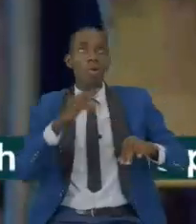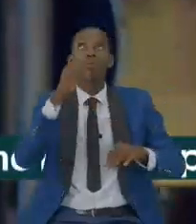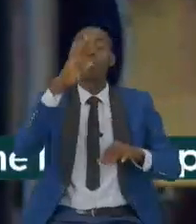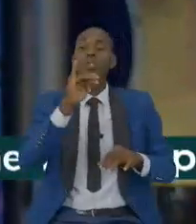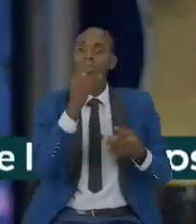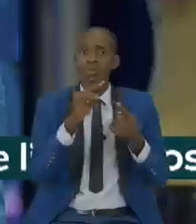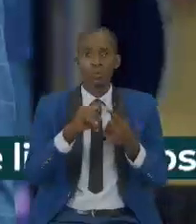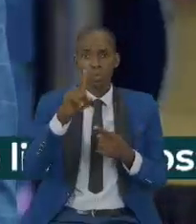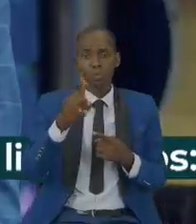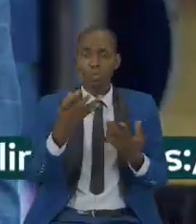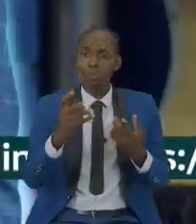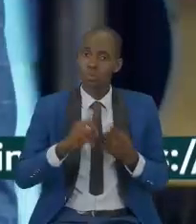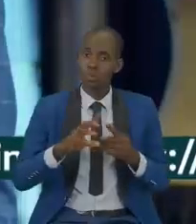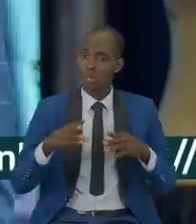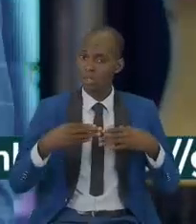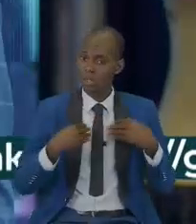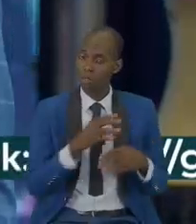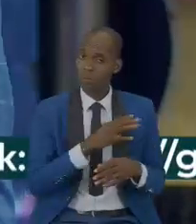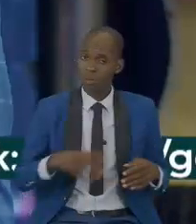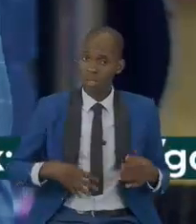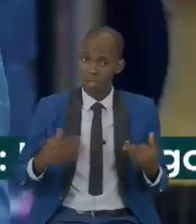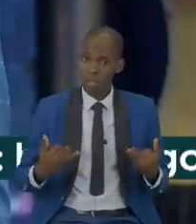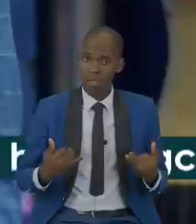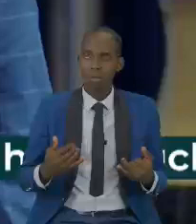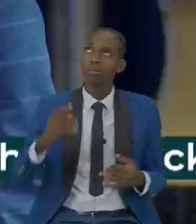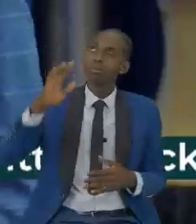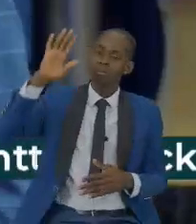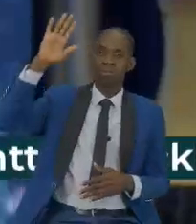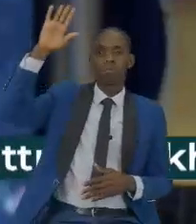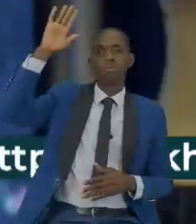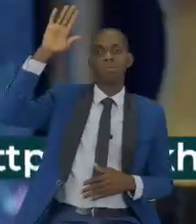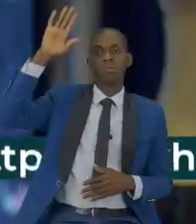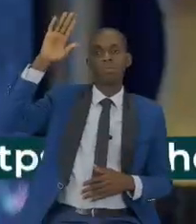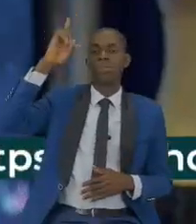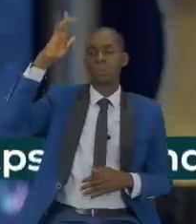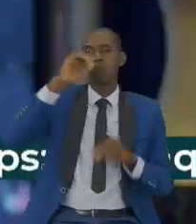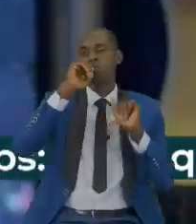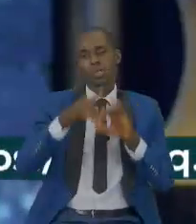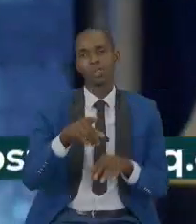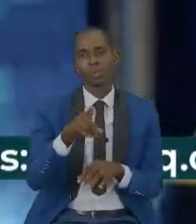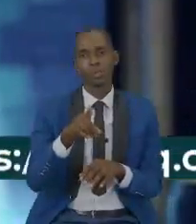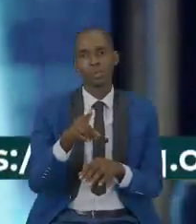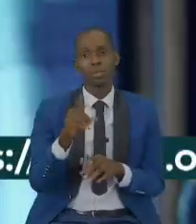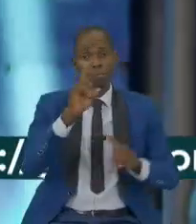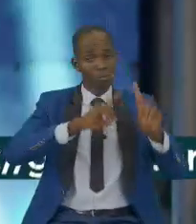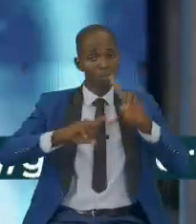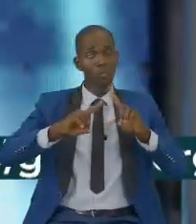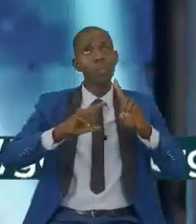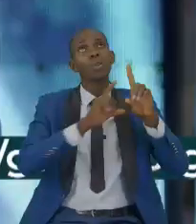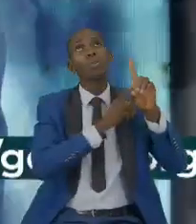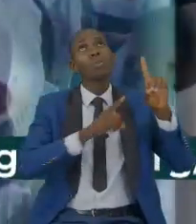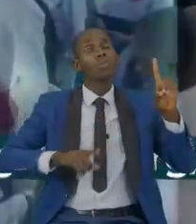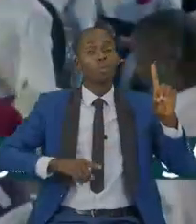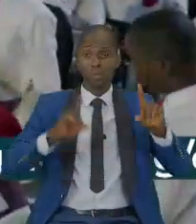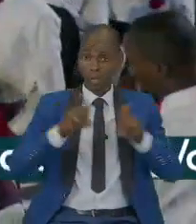hand wherever you are. God bless you there. God bless you there. Say, Lord, I come tonight. Raise up